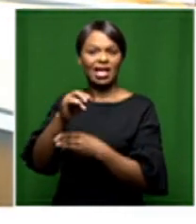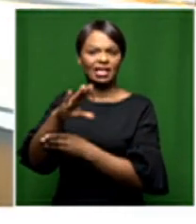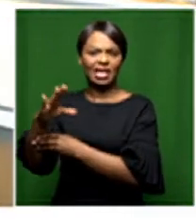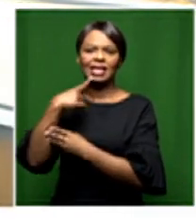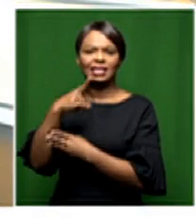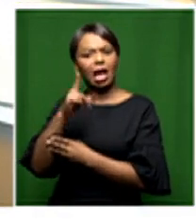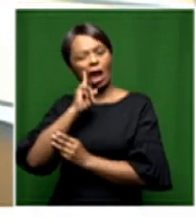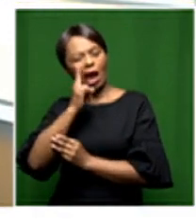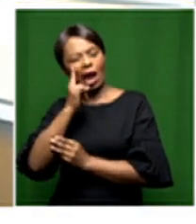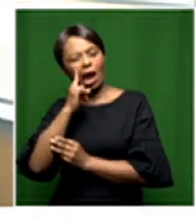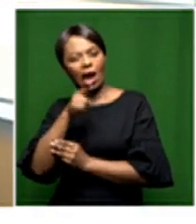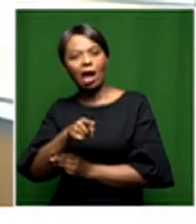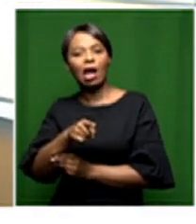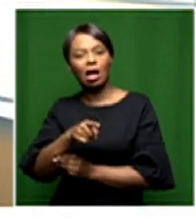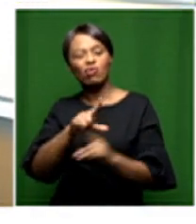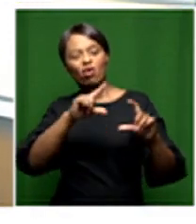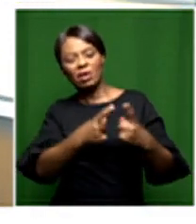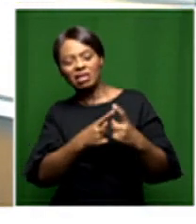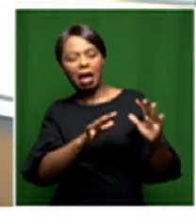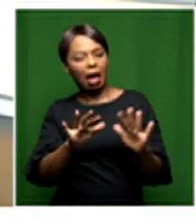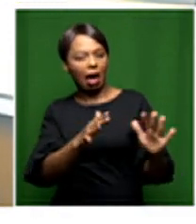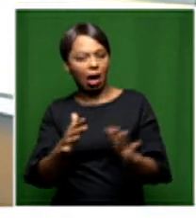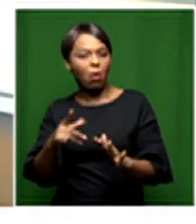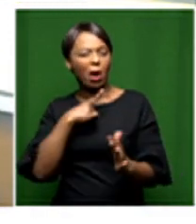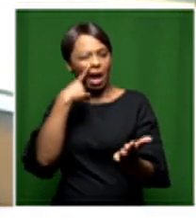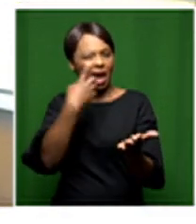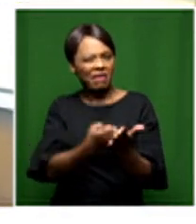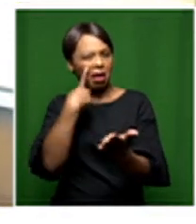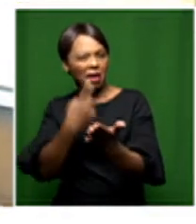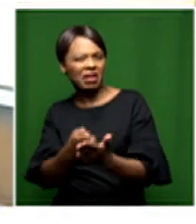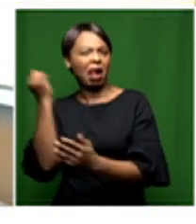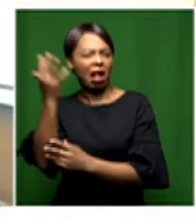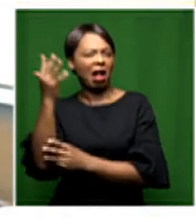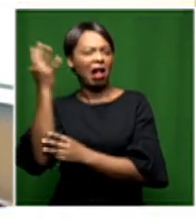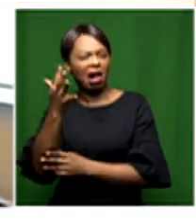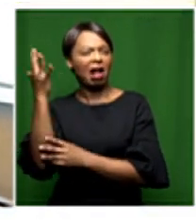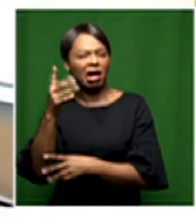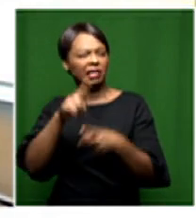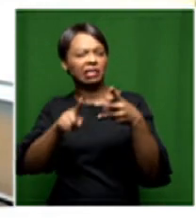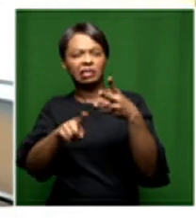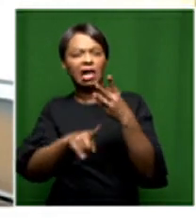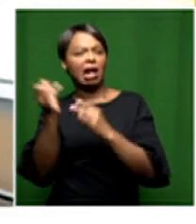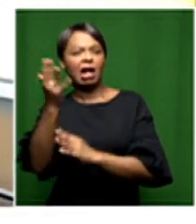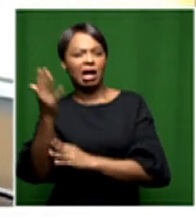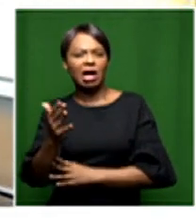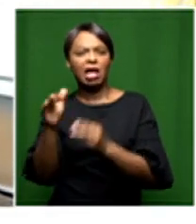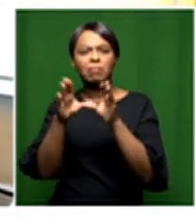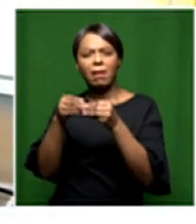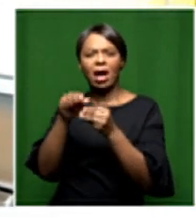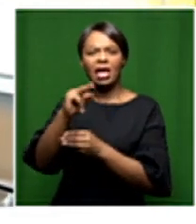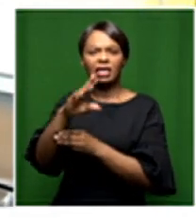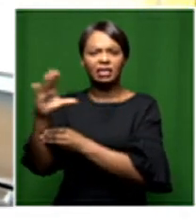trial at this particular commission, given all the evidence that we've heard whereby ANC members have